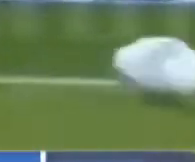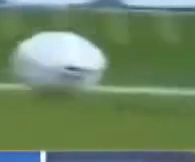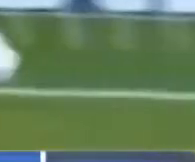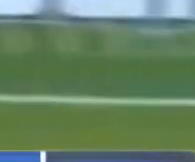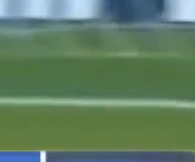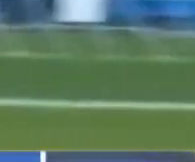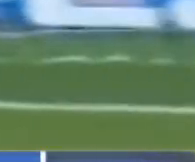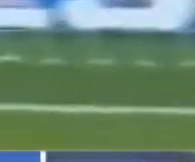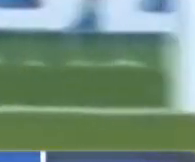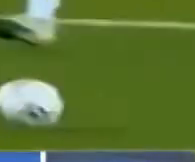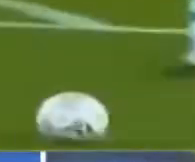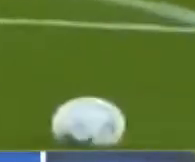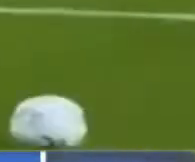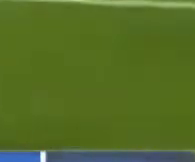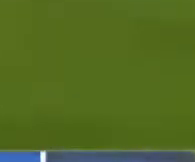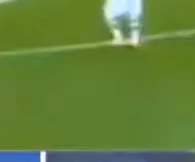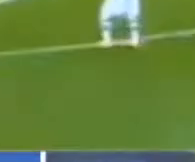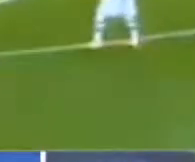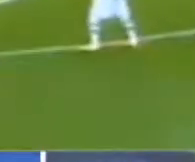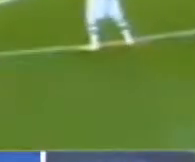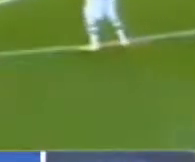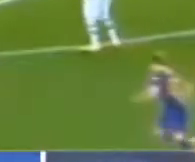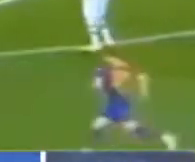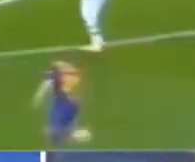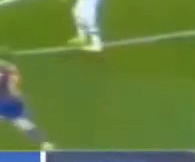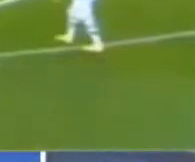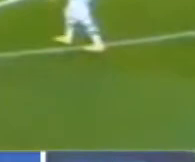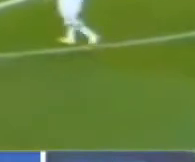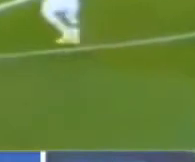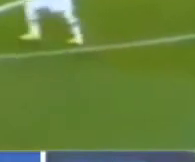of goal could possibly miss that.